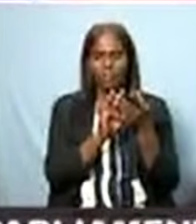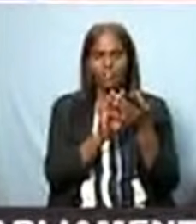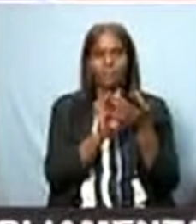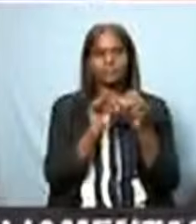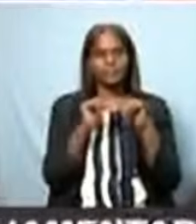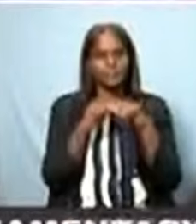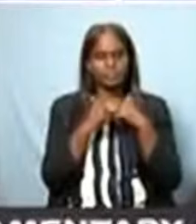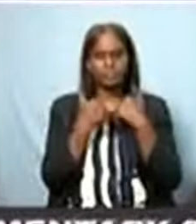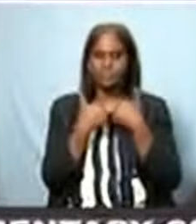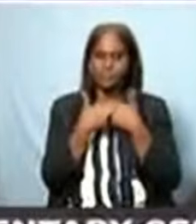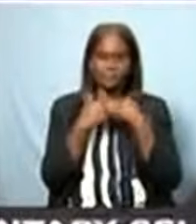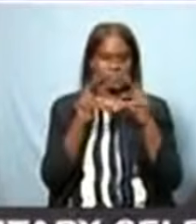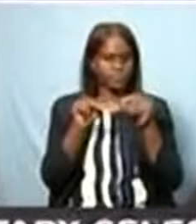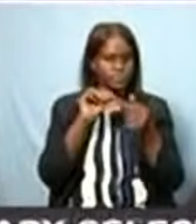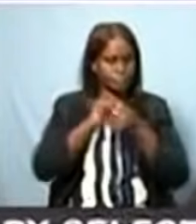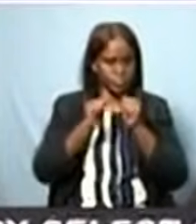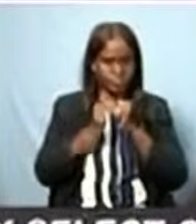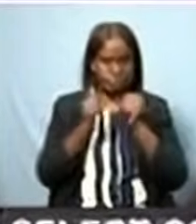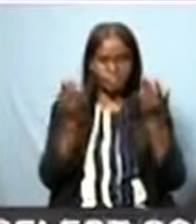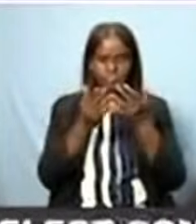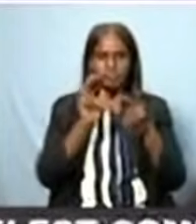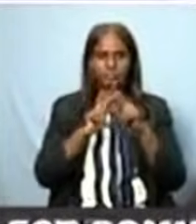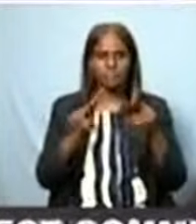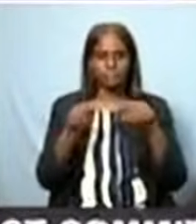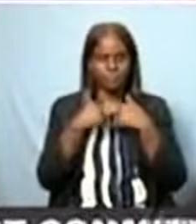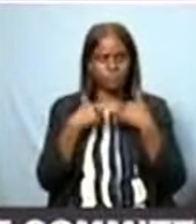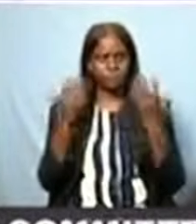We have no objection, Chair,